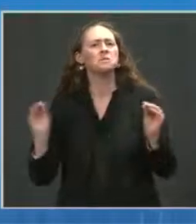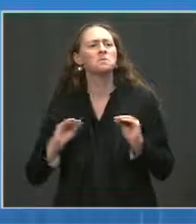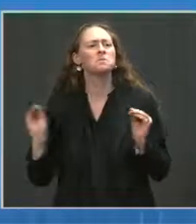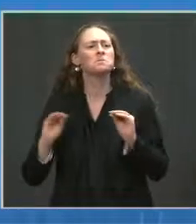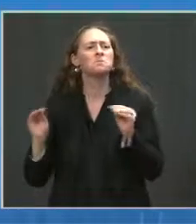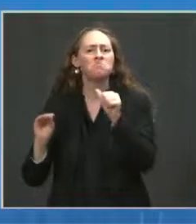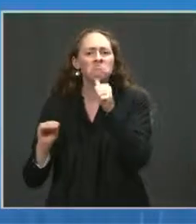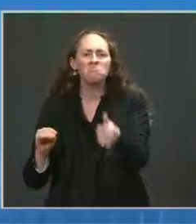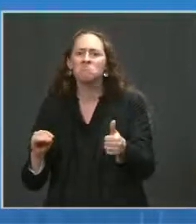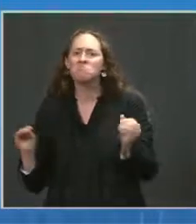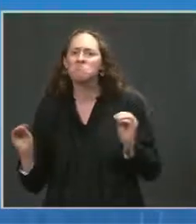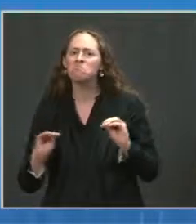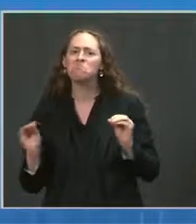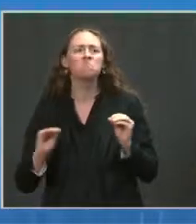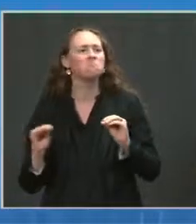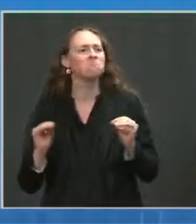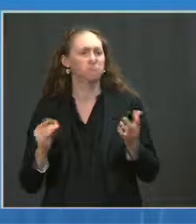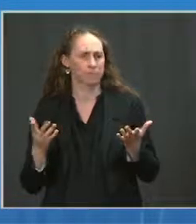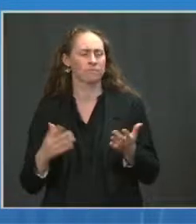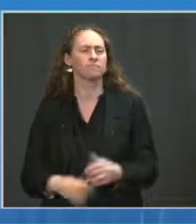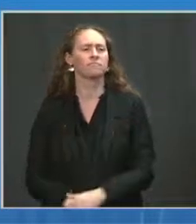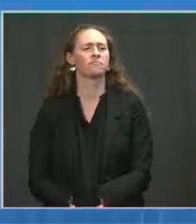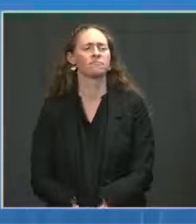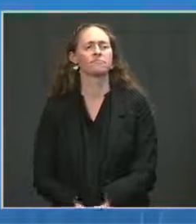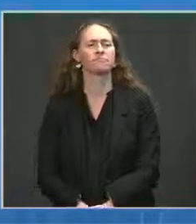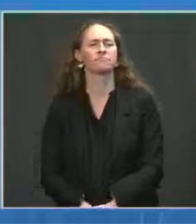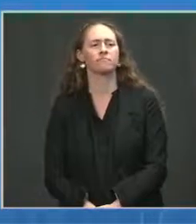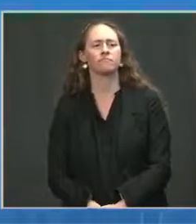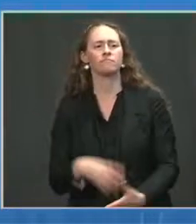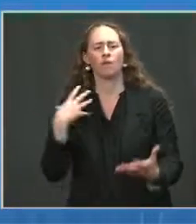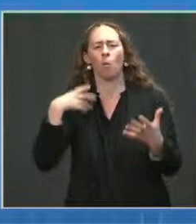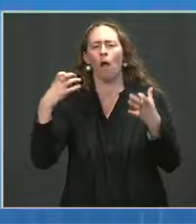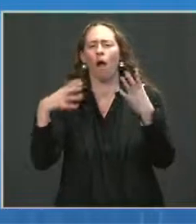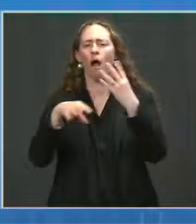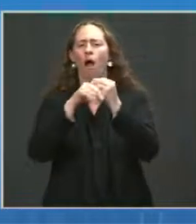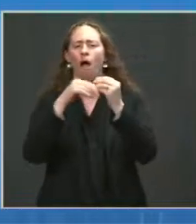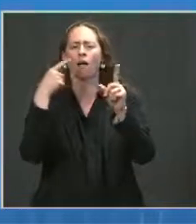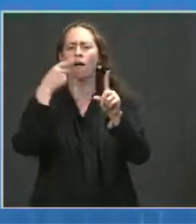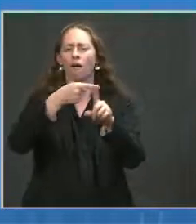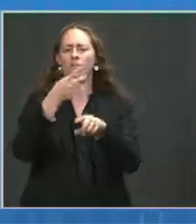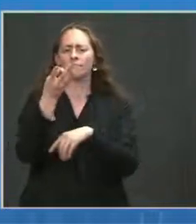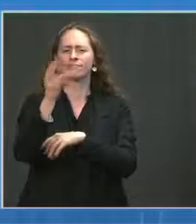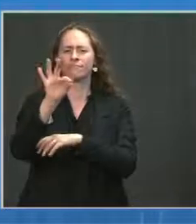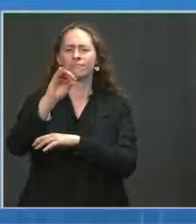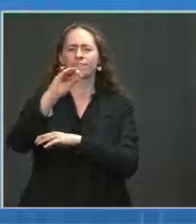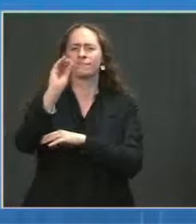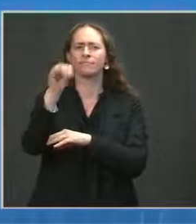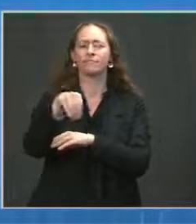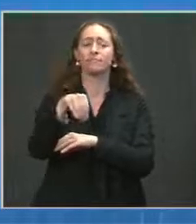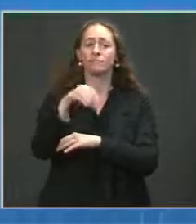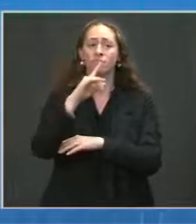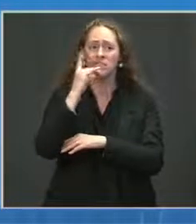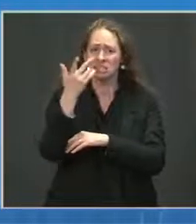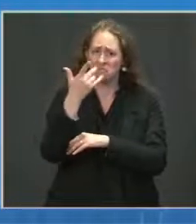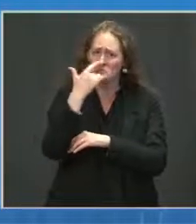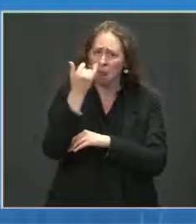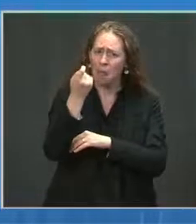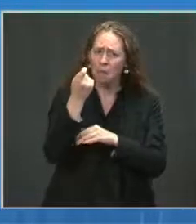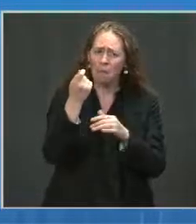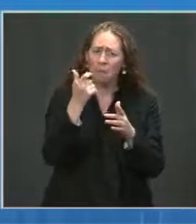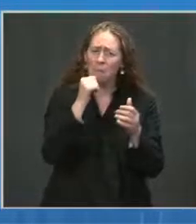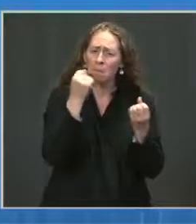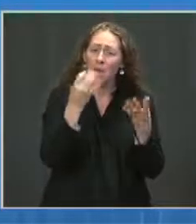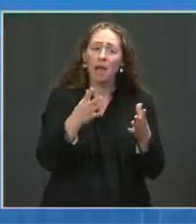a quick comment on the 79%. That may look a bit low, but remember,